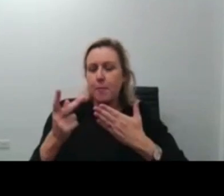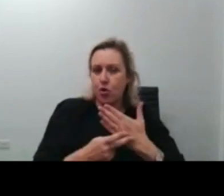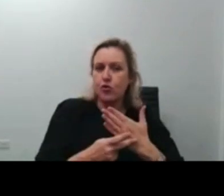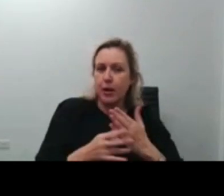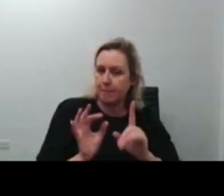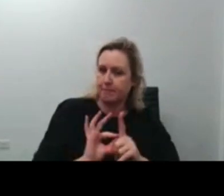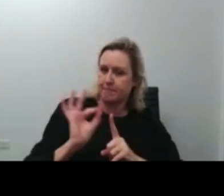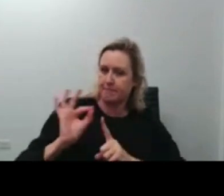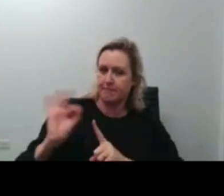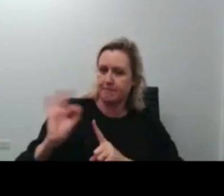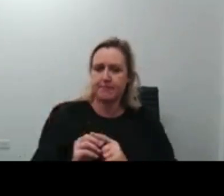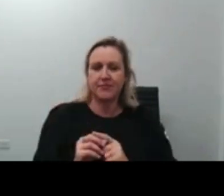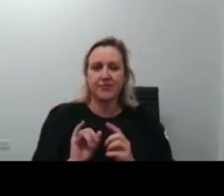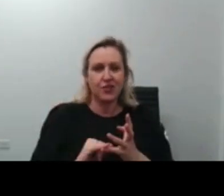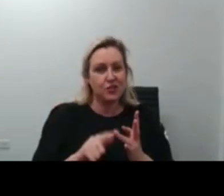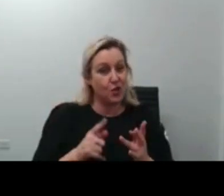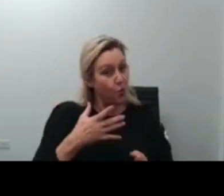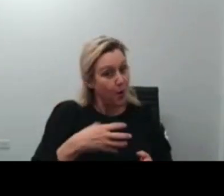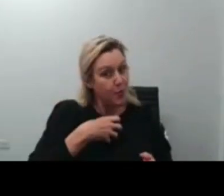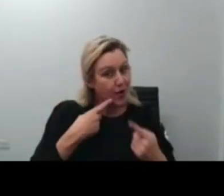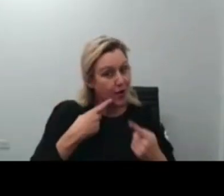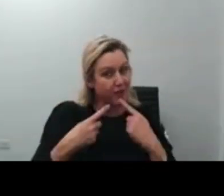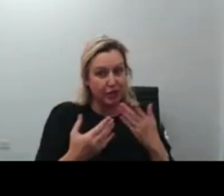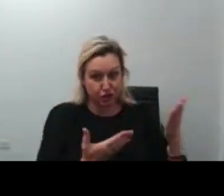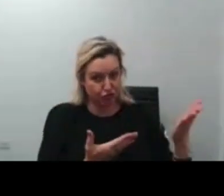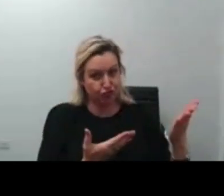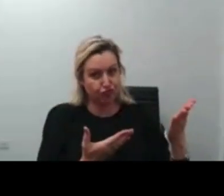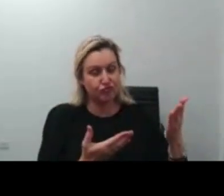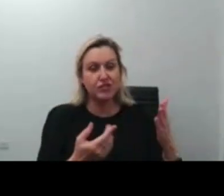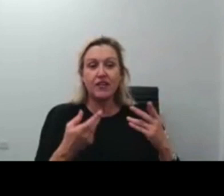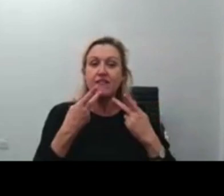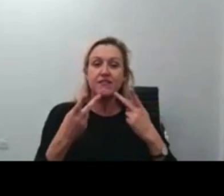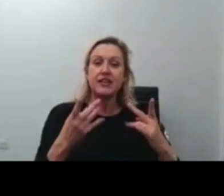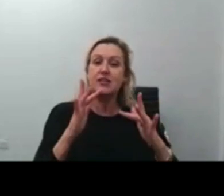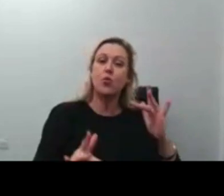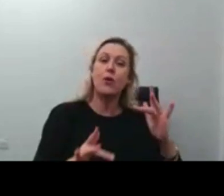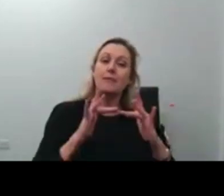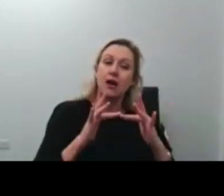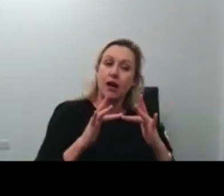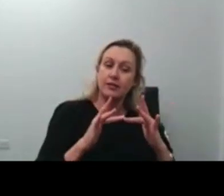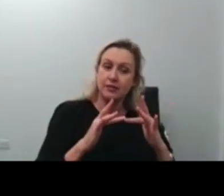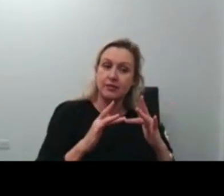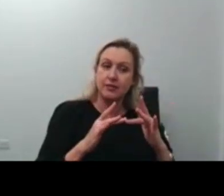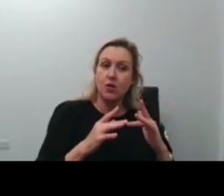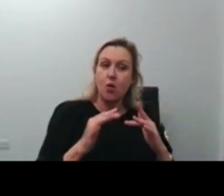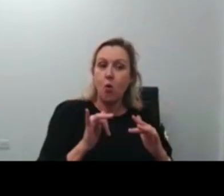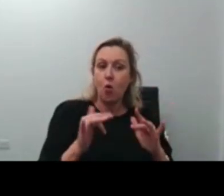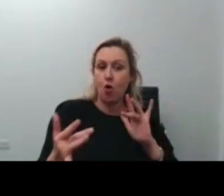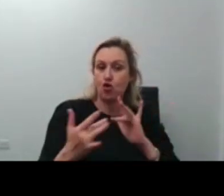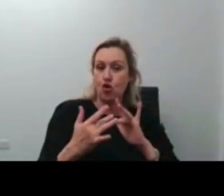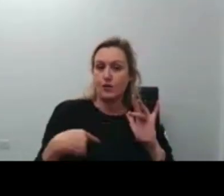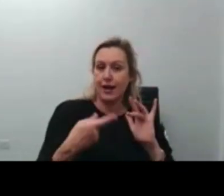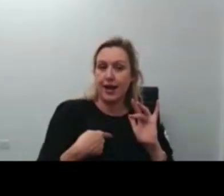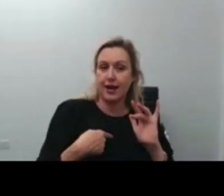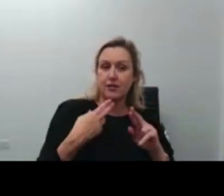So for more information, you can visit our website or contact us via